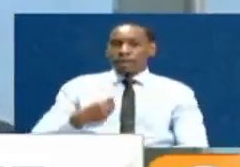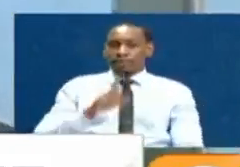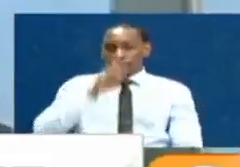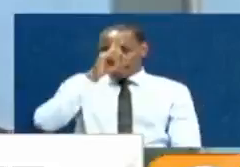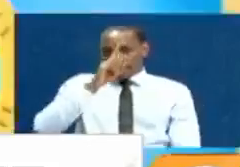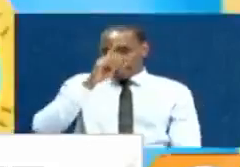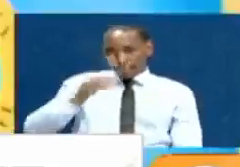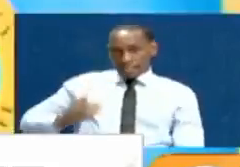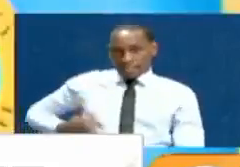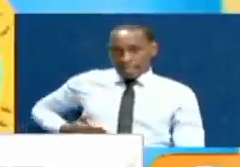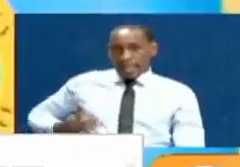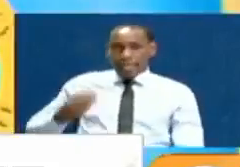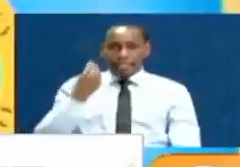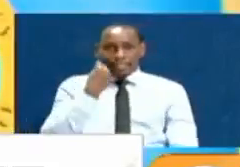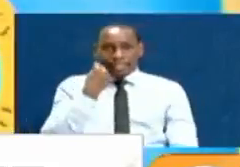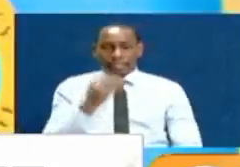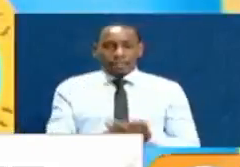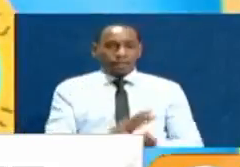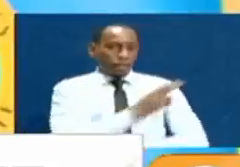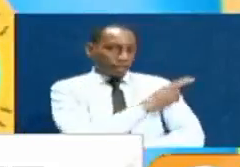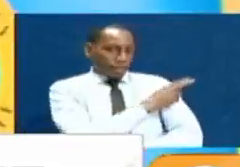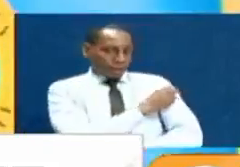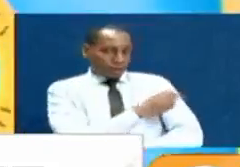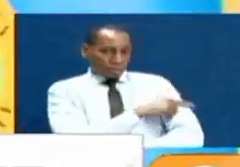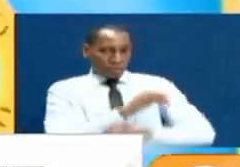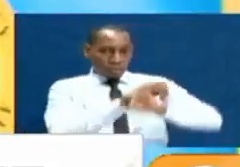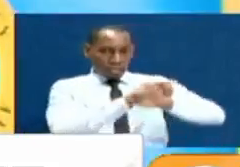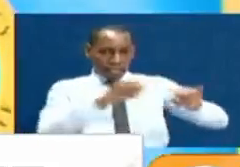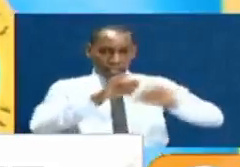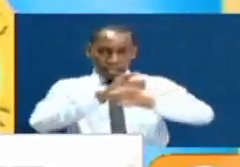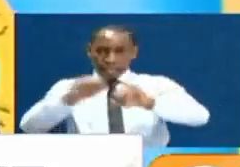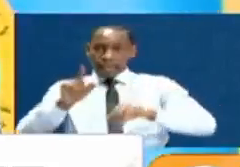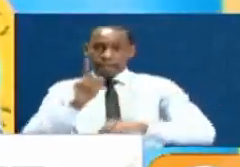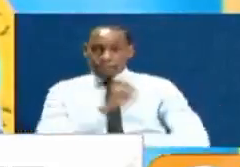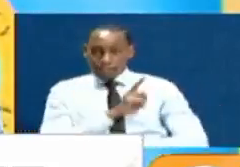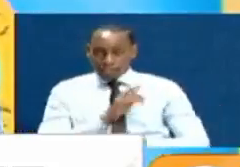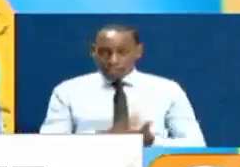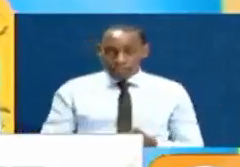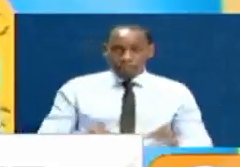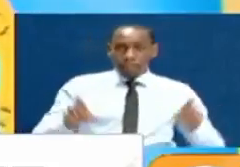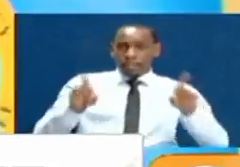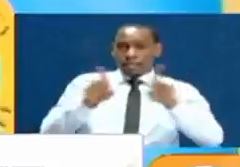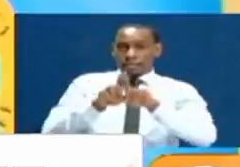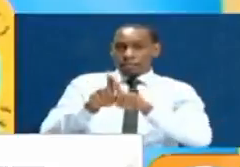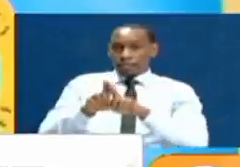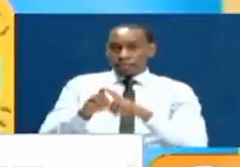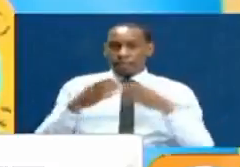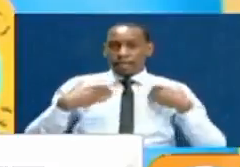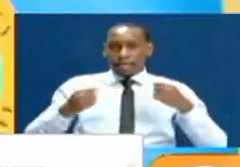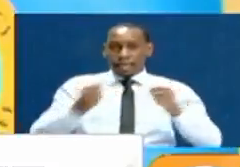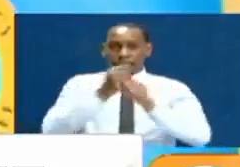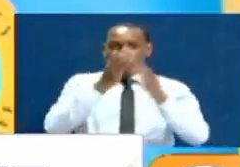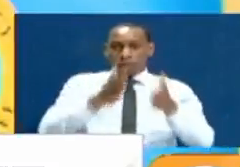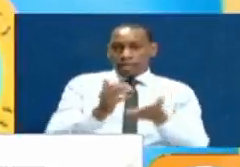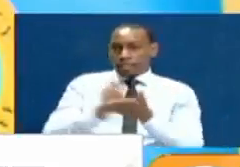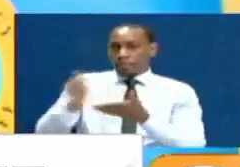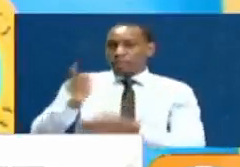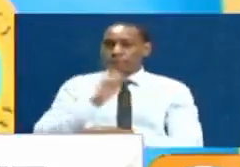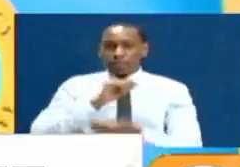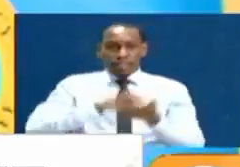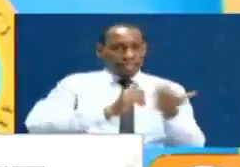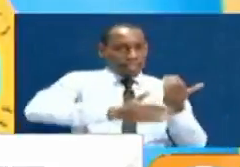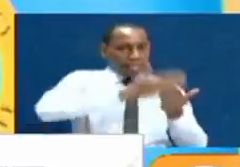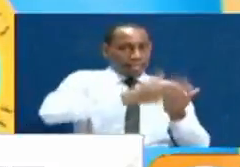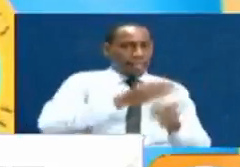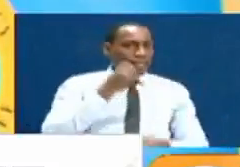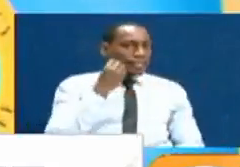severe pneumonia. The facilities have been disinfected. We have also placed the healthcare workers who took care of the diseased